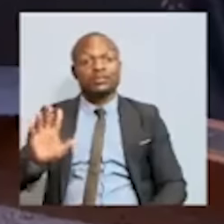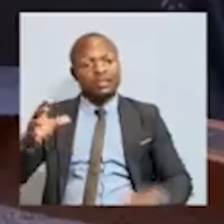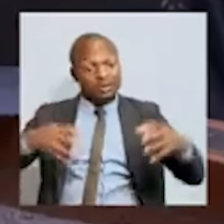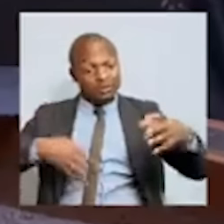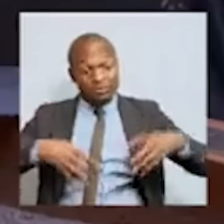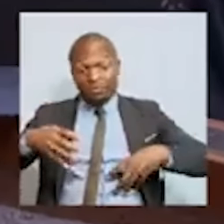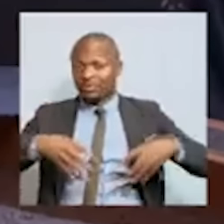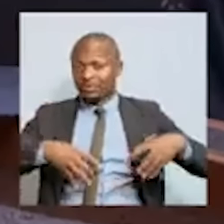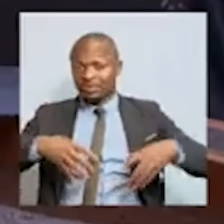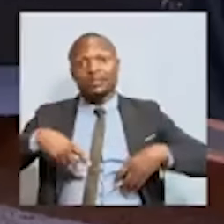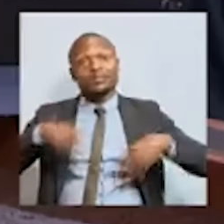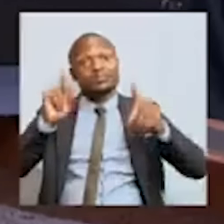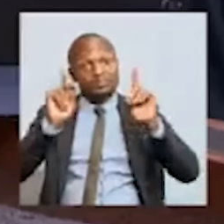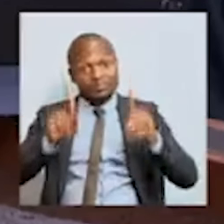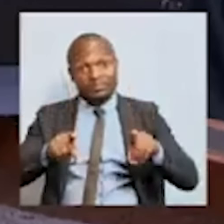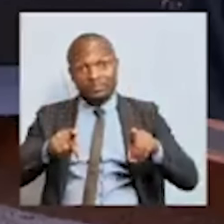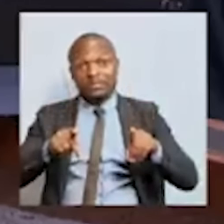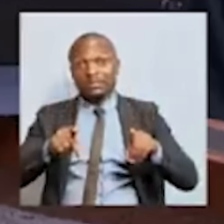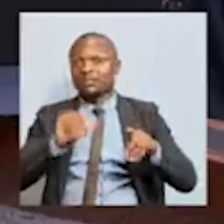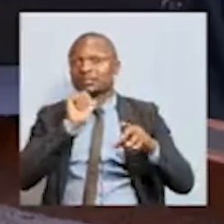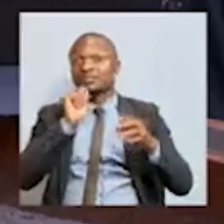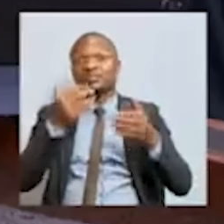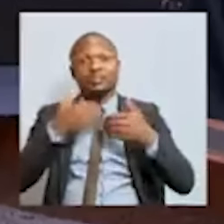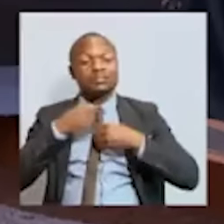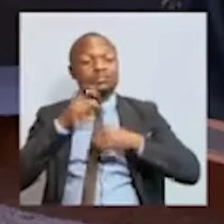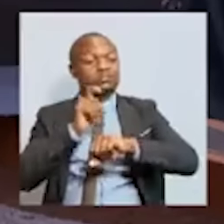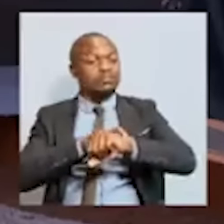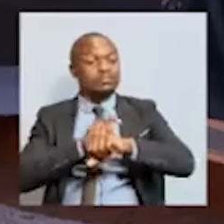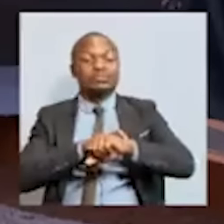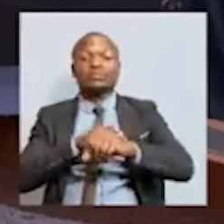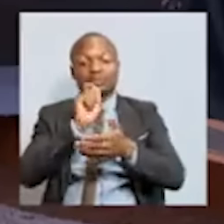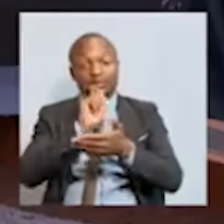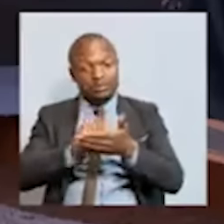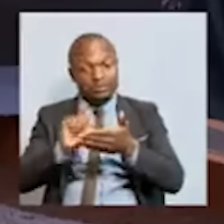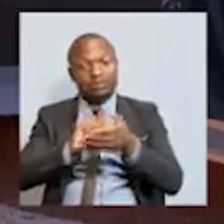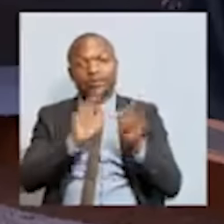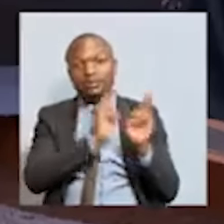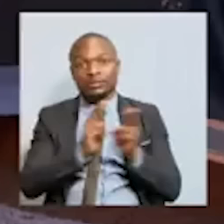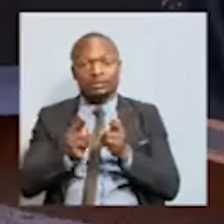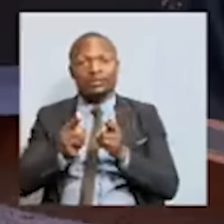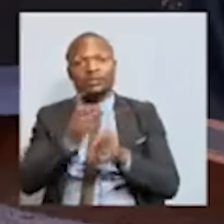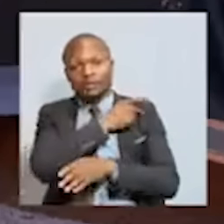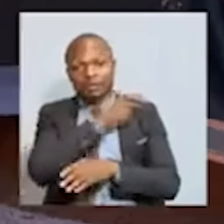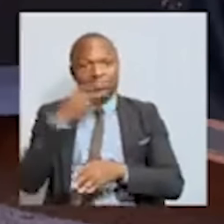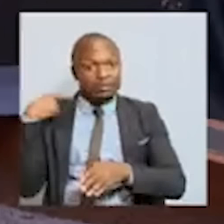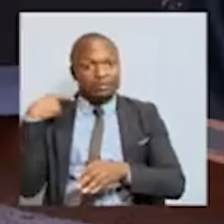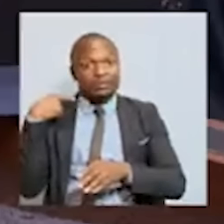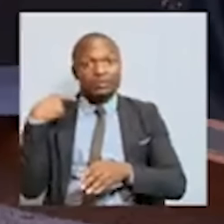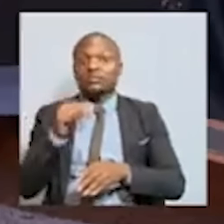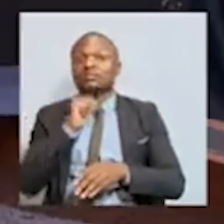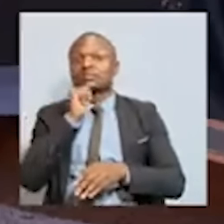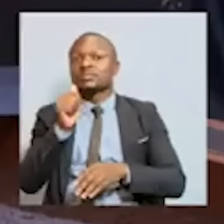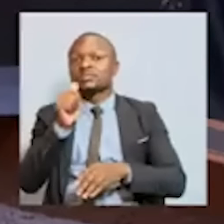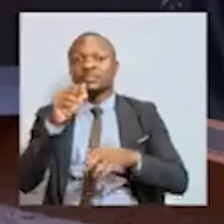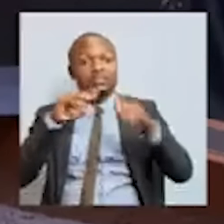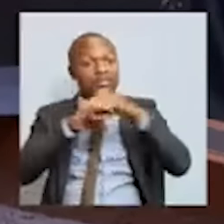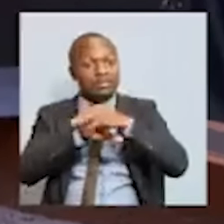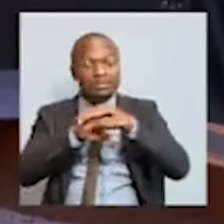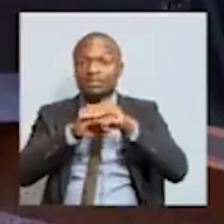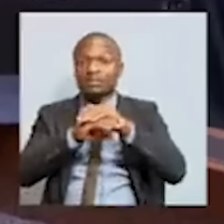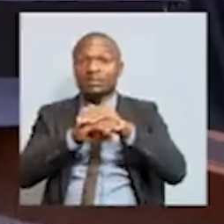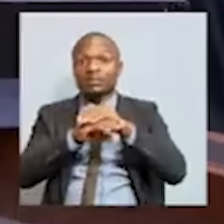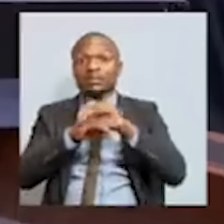complainant, I had no chance to write any responses to parliamentary letters because I couldn't access the building. But let me